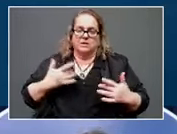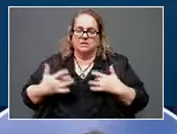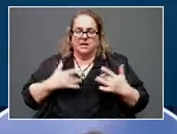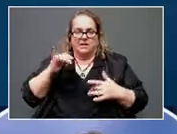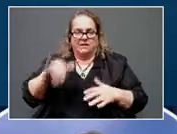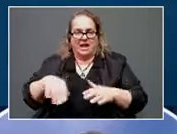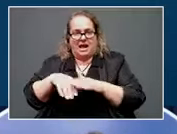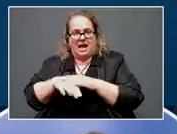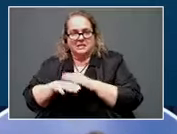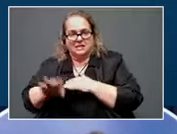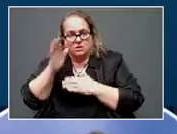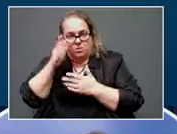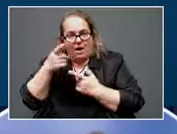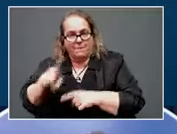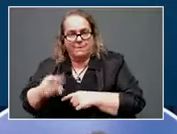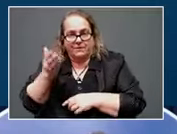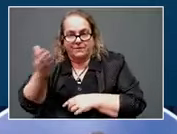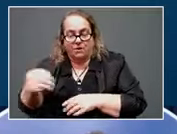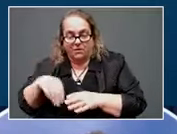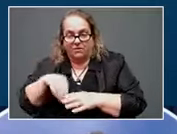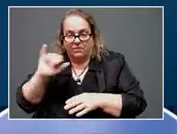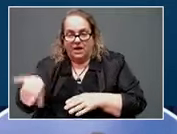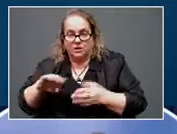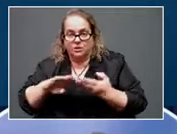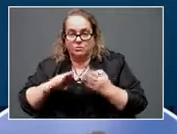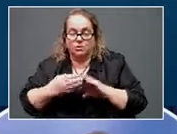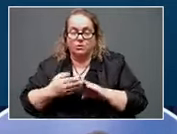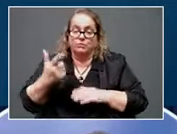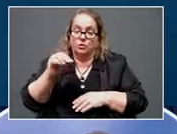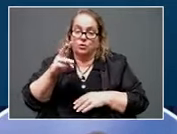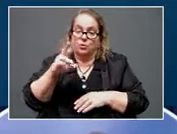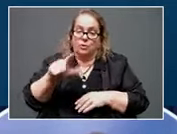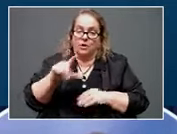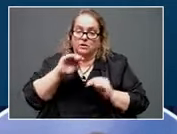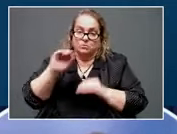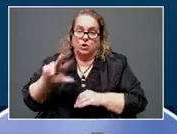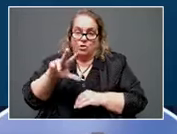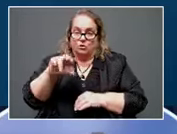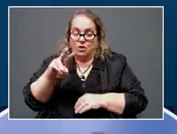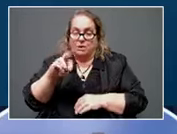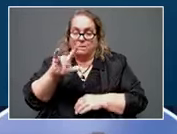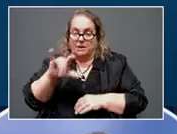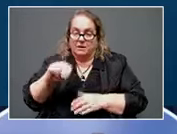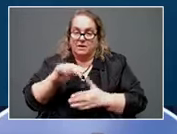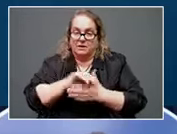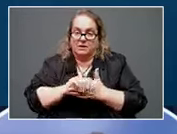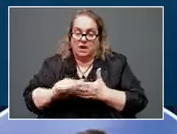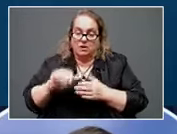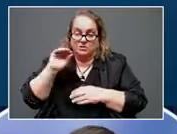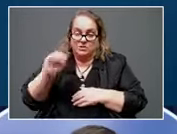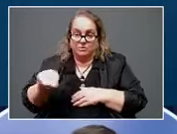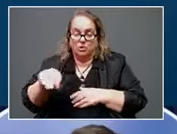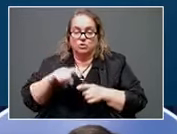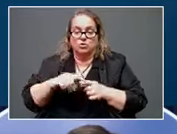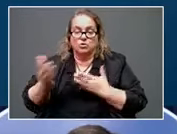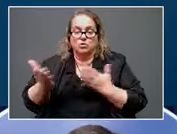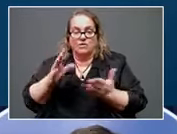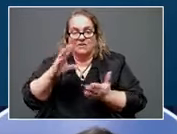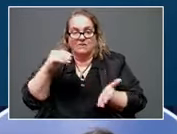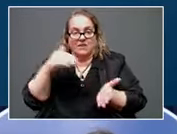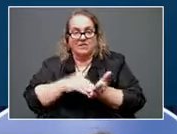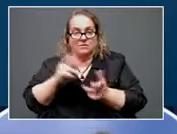going to be in that community. Goodwill is putting $30 million in to serve 50,000 people each year